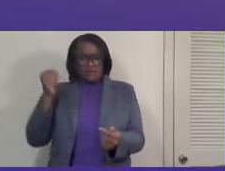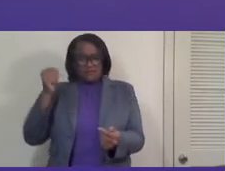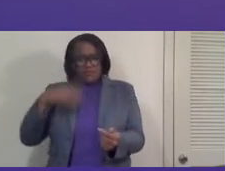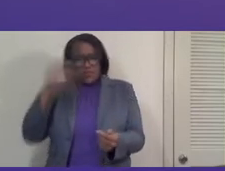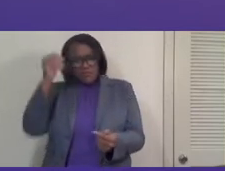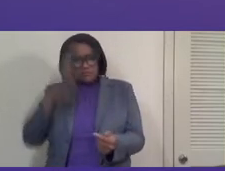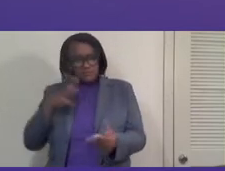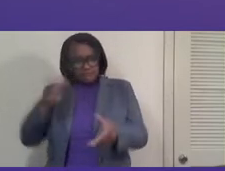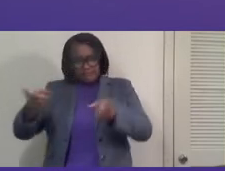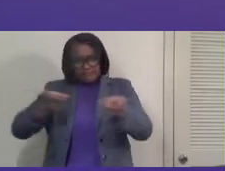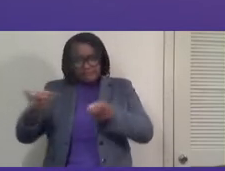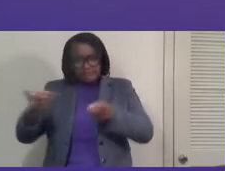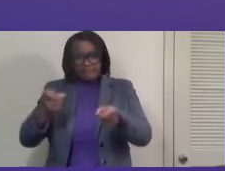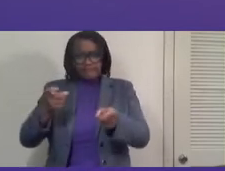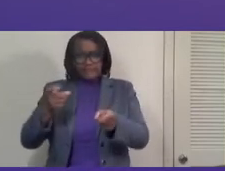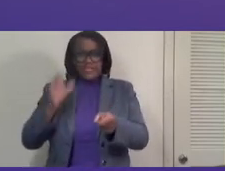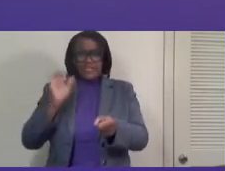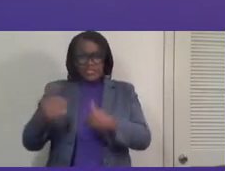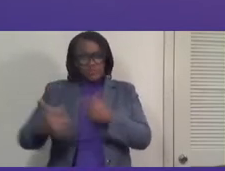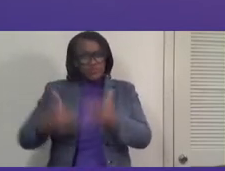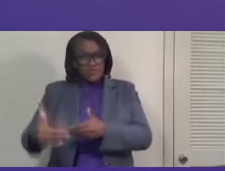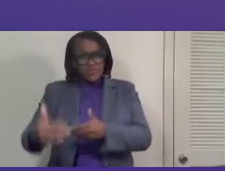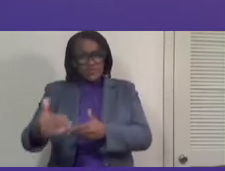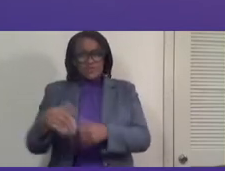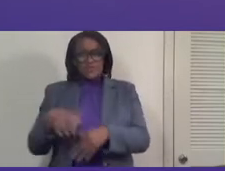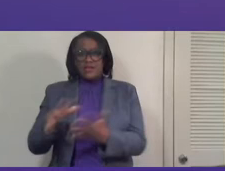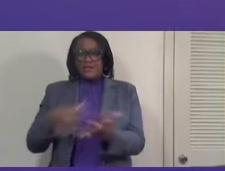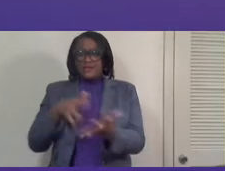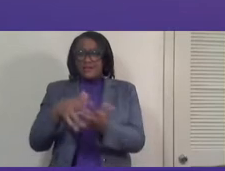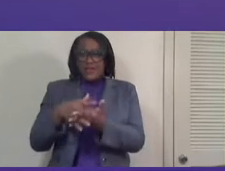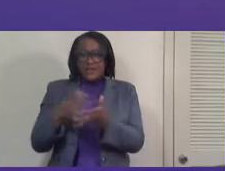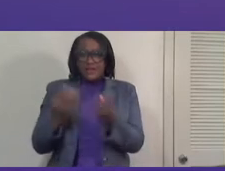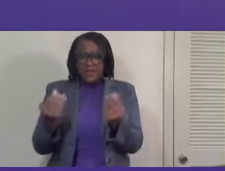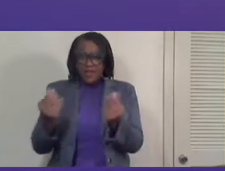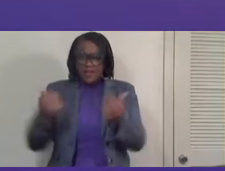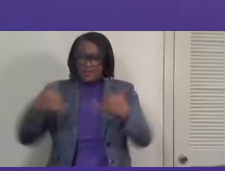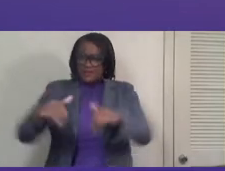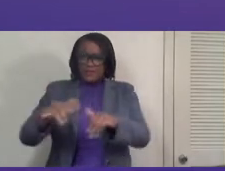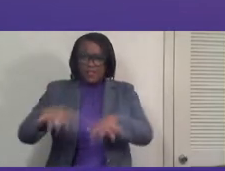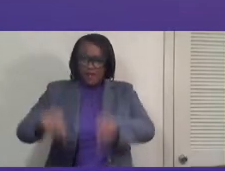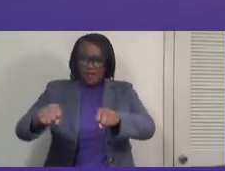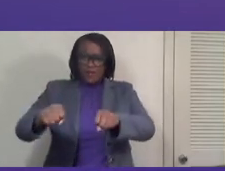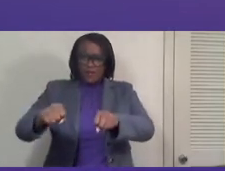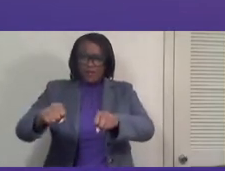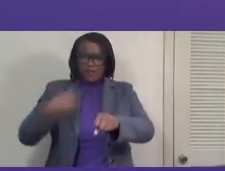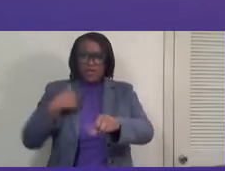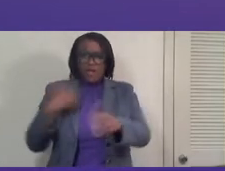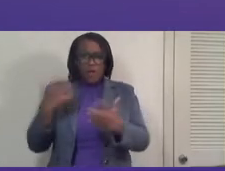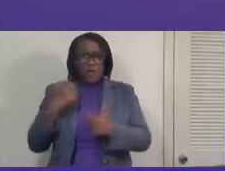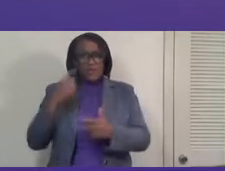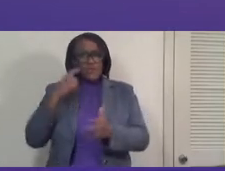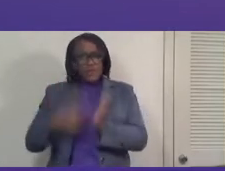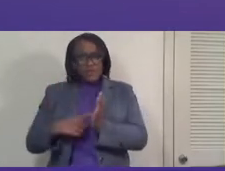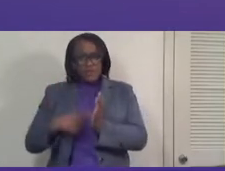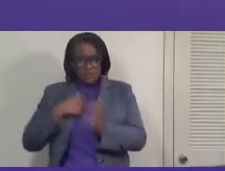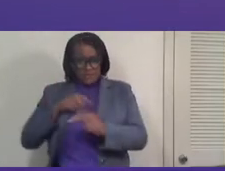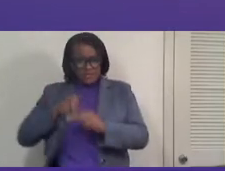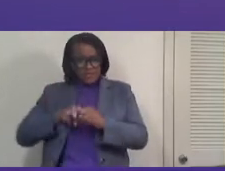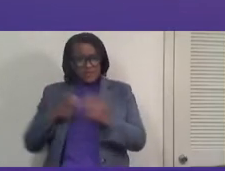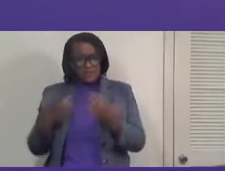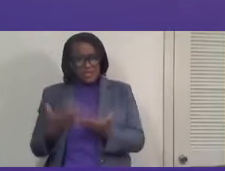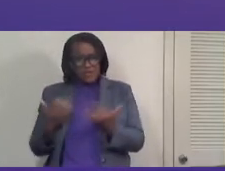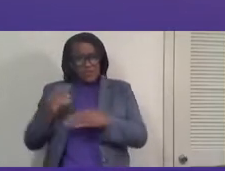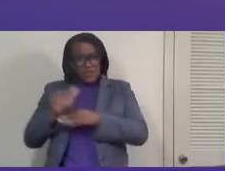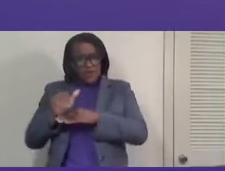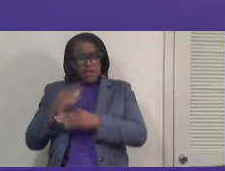process, with Native lands still occupied, I want to acknowledge that I am sitting here tonight and joining you